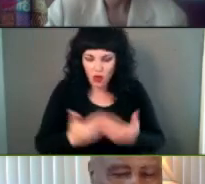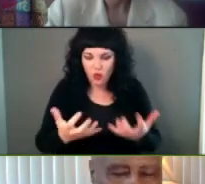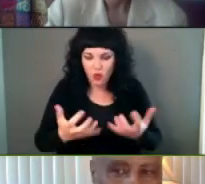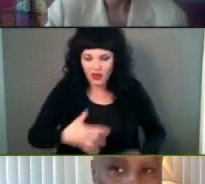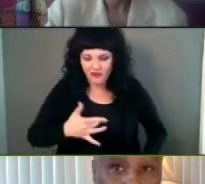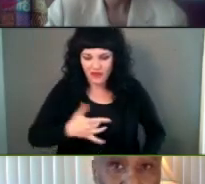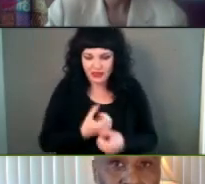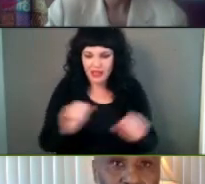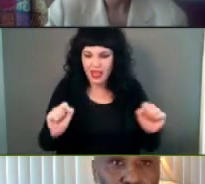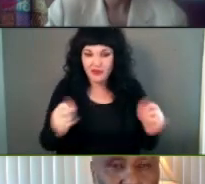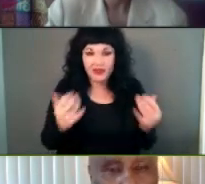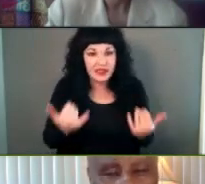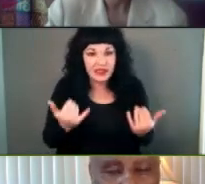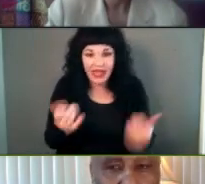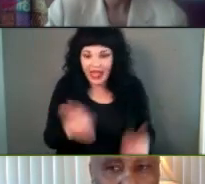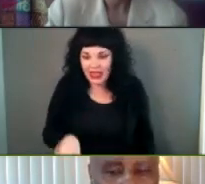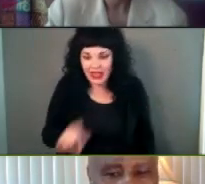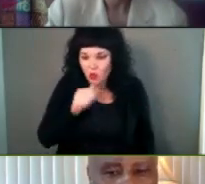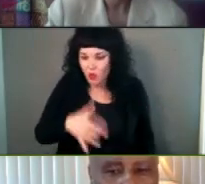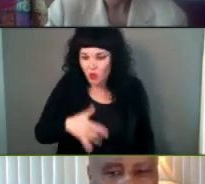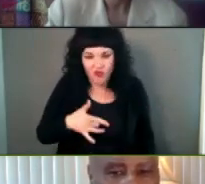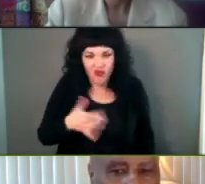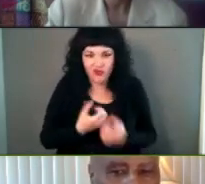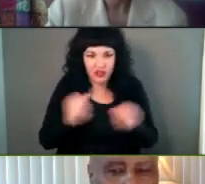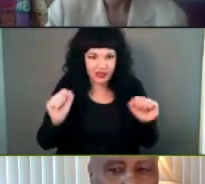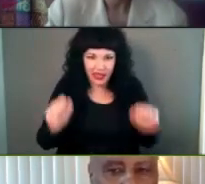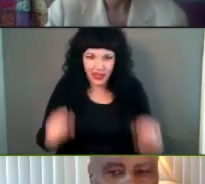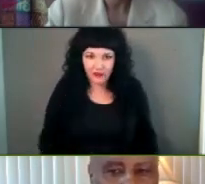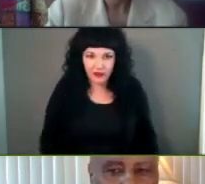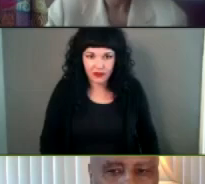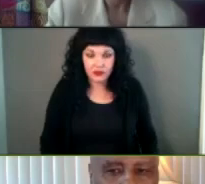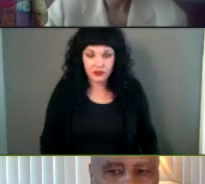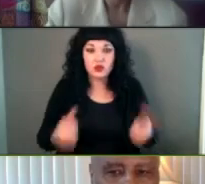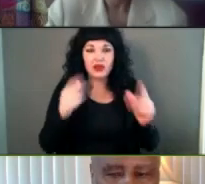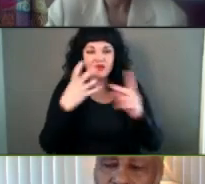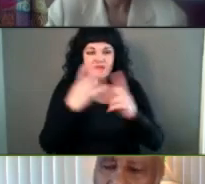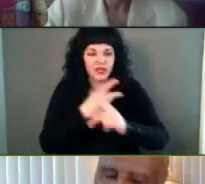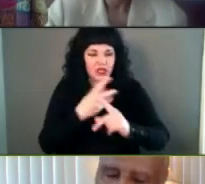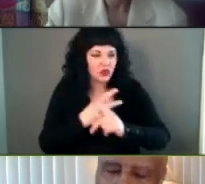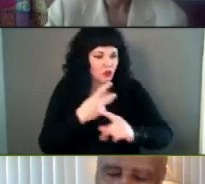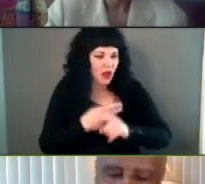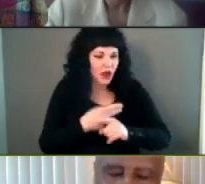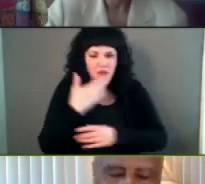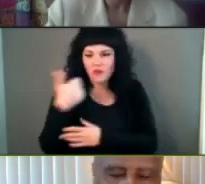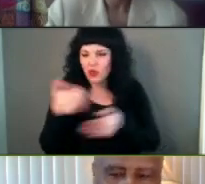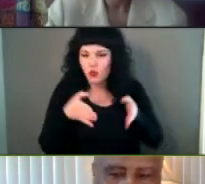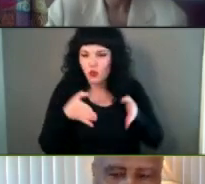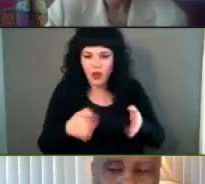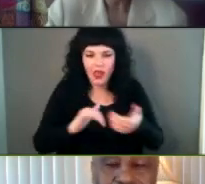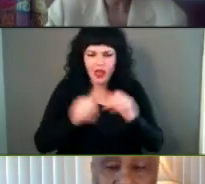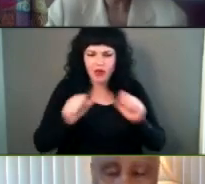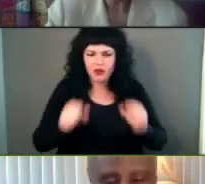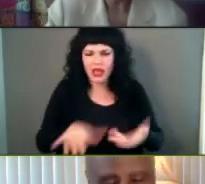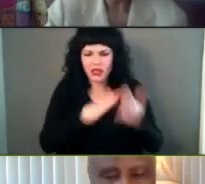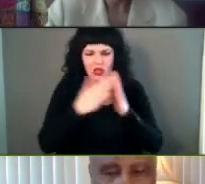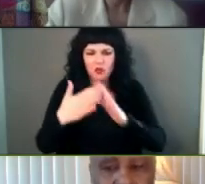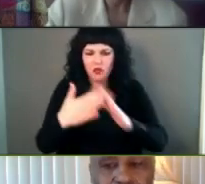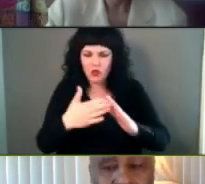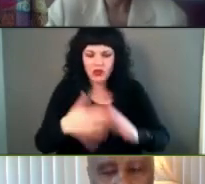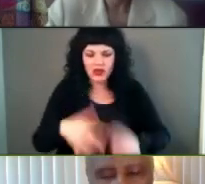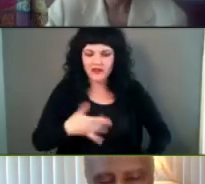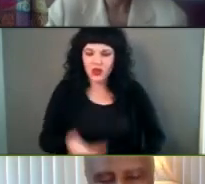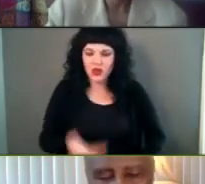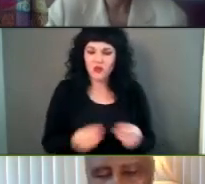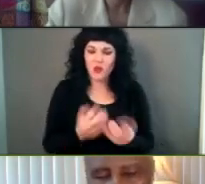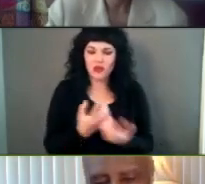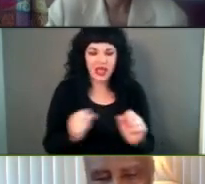feel safe today. And so talking about a better way to help our community feel safe, I'm down with that. And definitely,